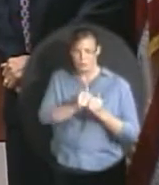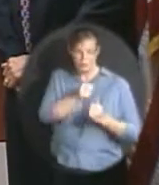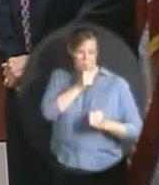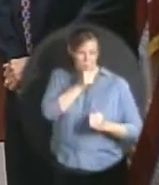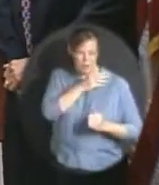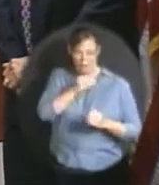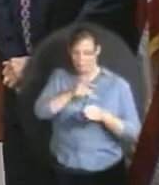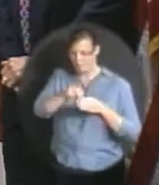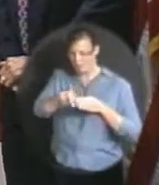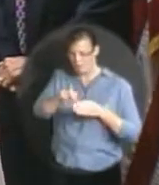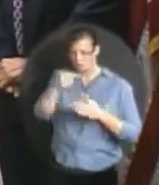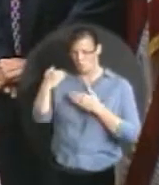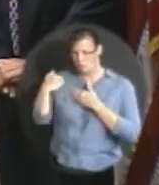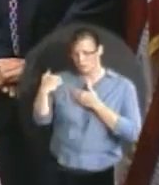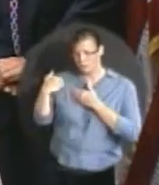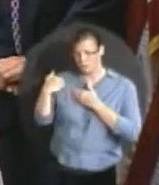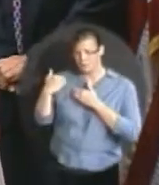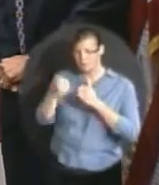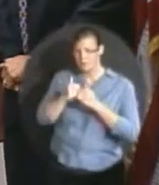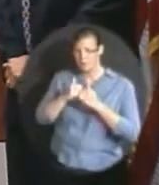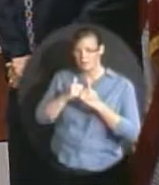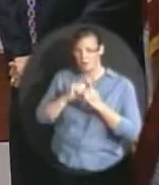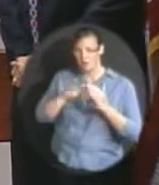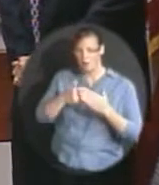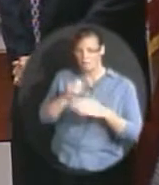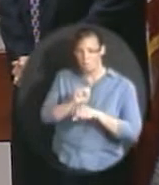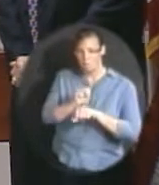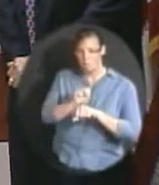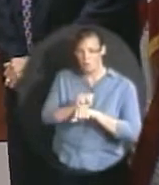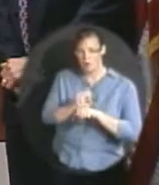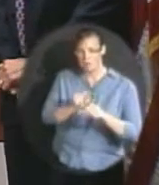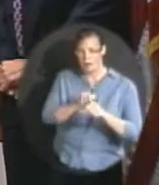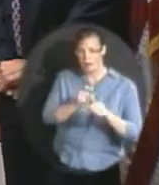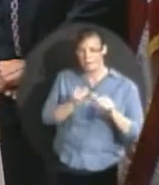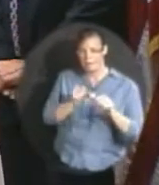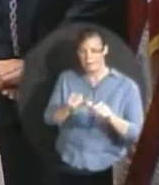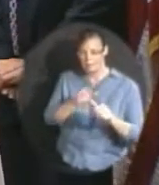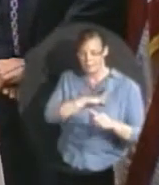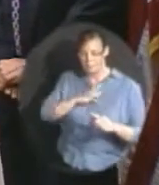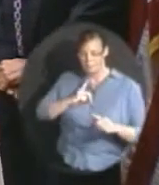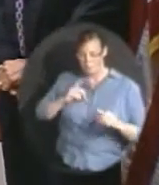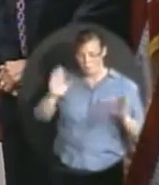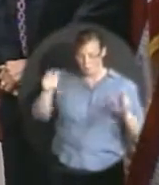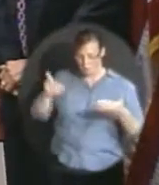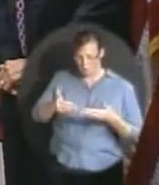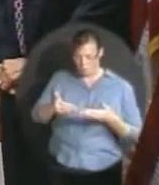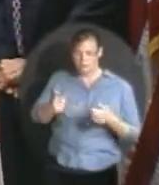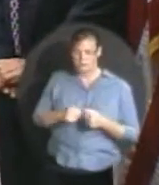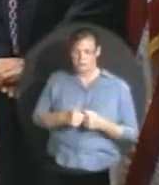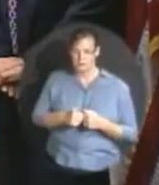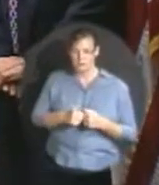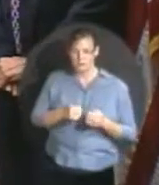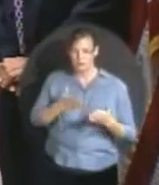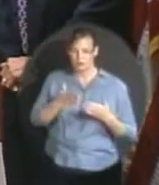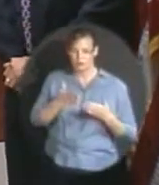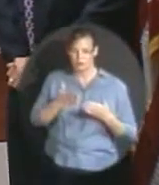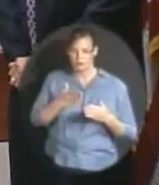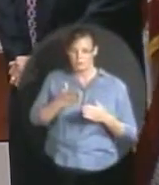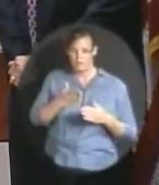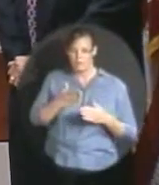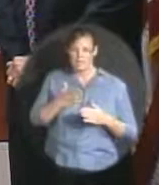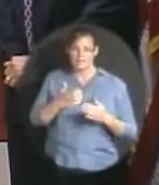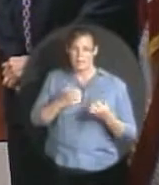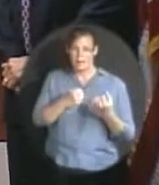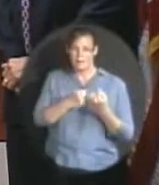and professional responsibilities with all of the work that comes with keeping the board focused and on track. You served as a fine ambassador